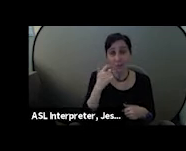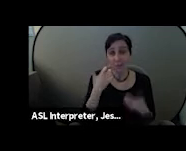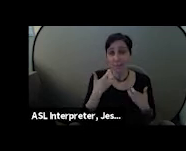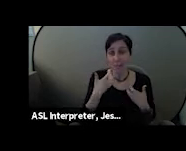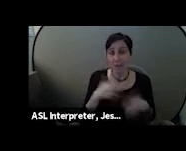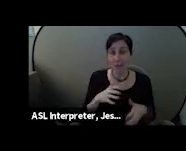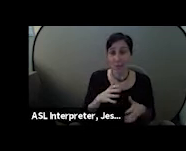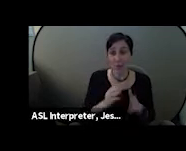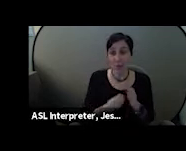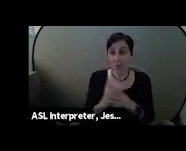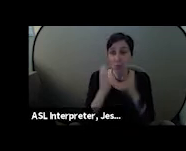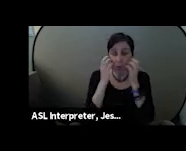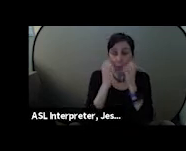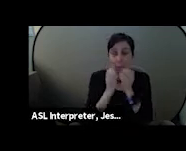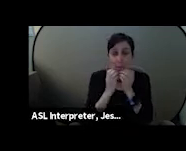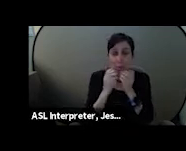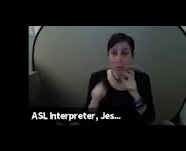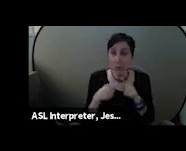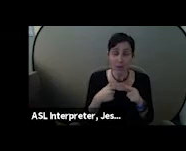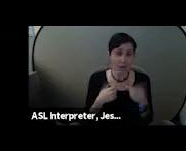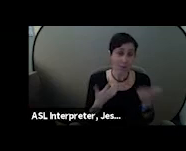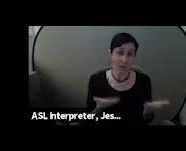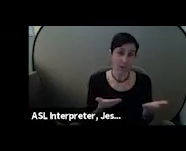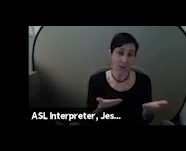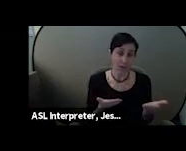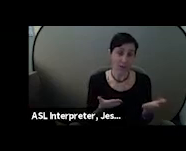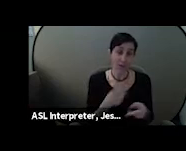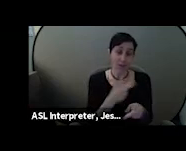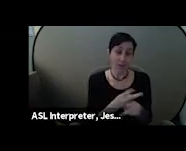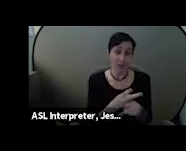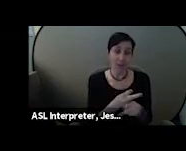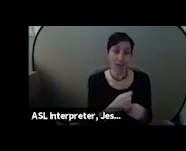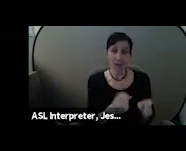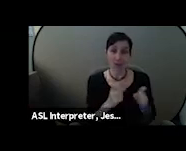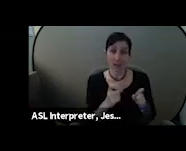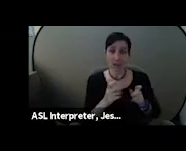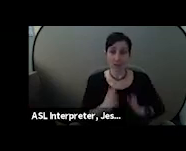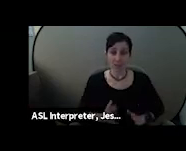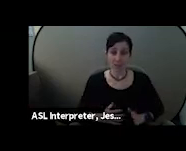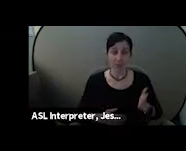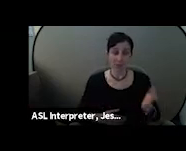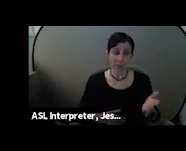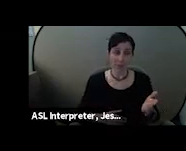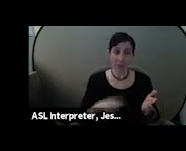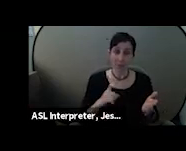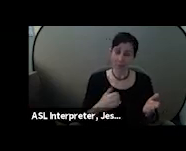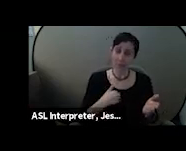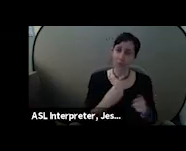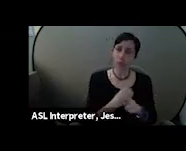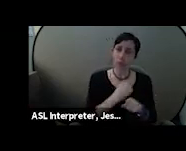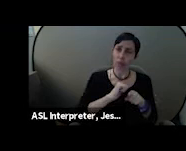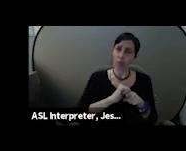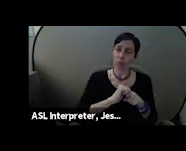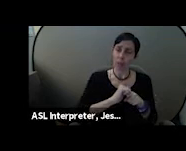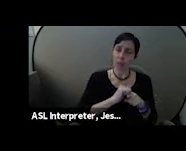in the facility. And the caregivers would have to be trained properly to not